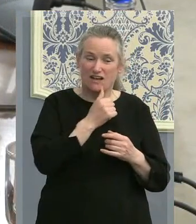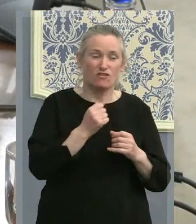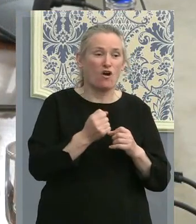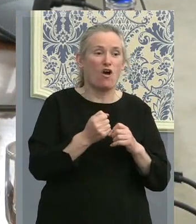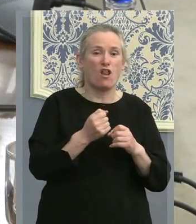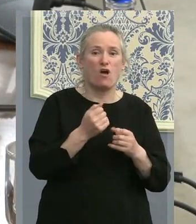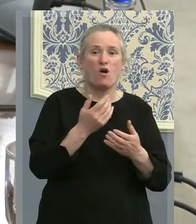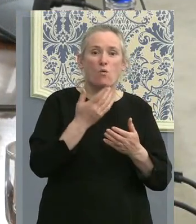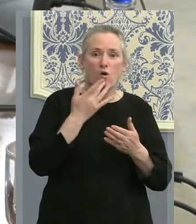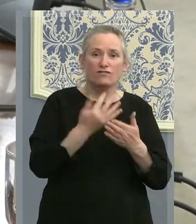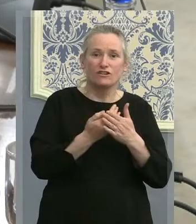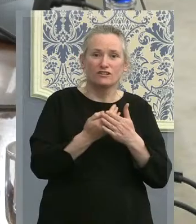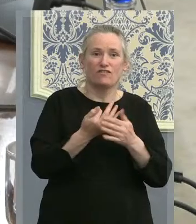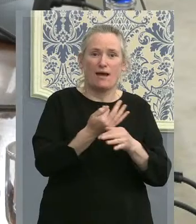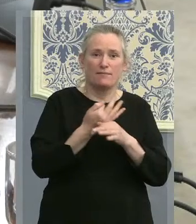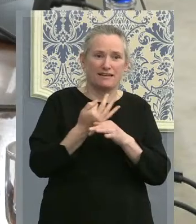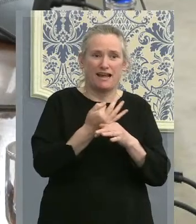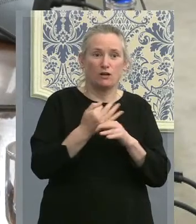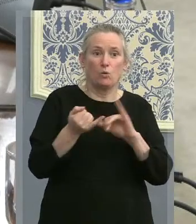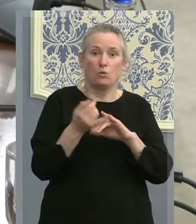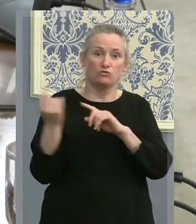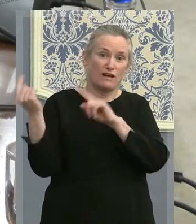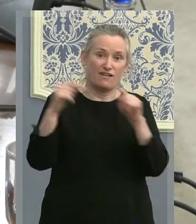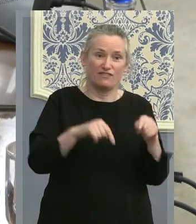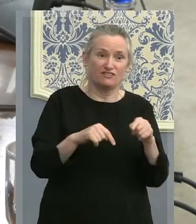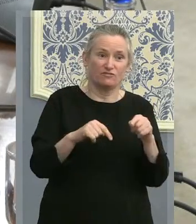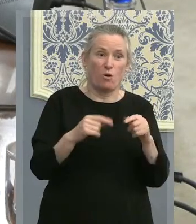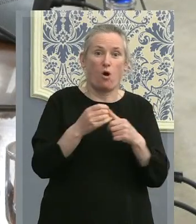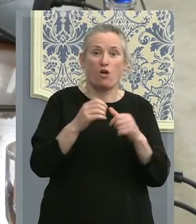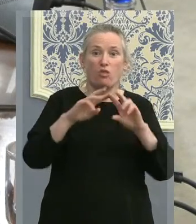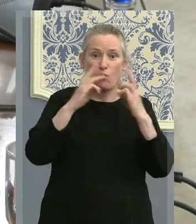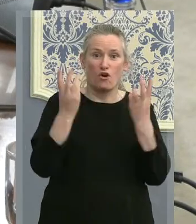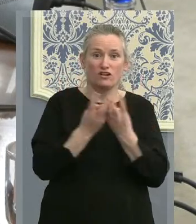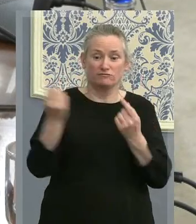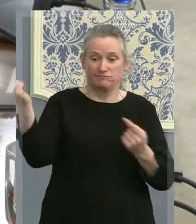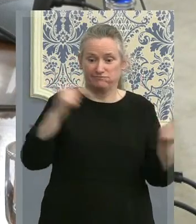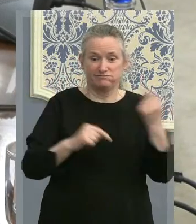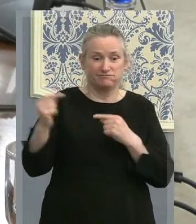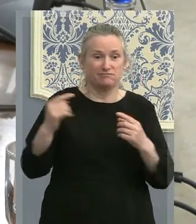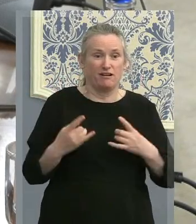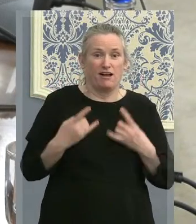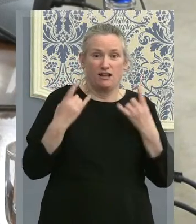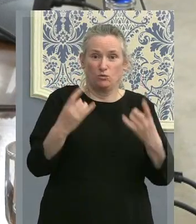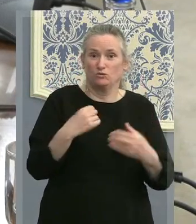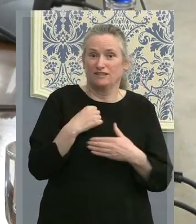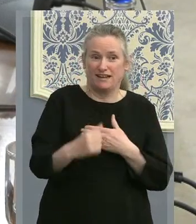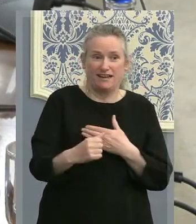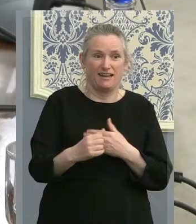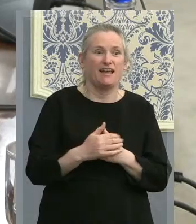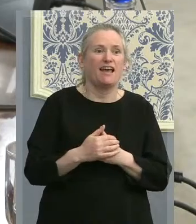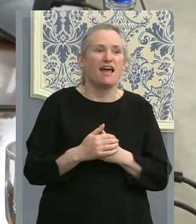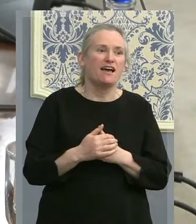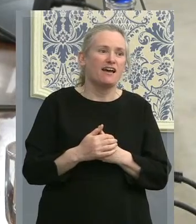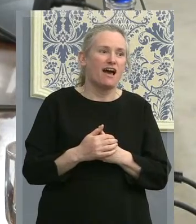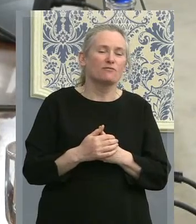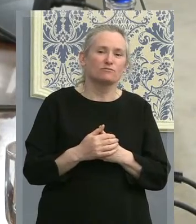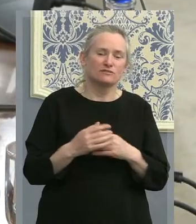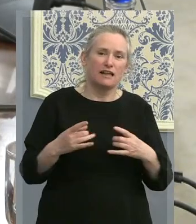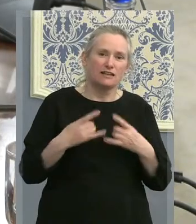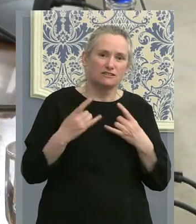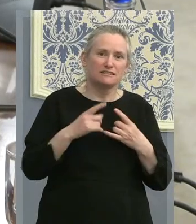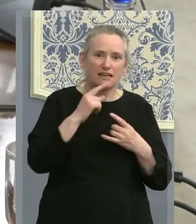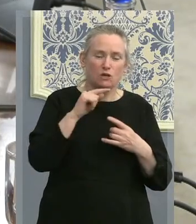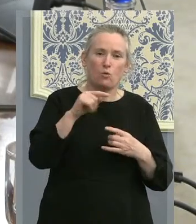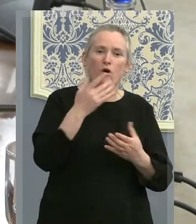Waterford relatives and all the people who have travelled, I'm sure, from all around the world to honour you today. And I'm very proud to say that you